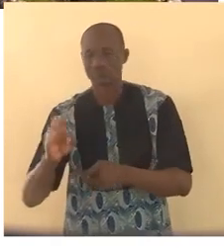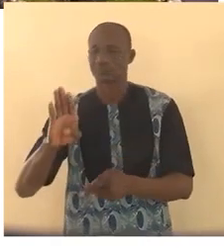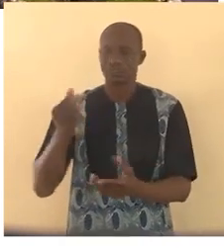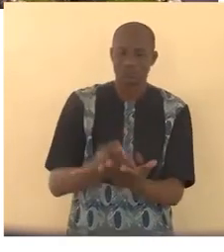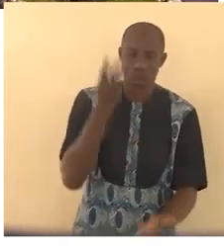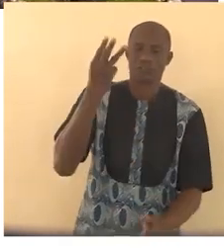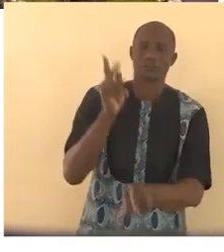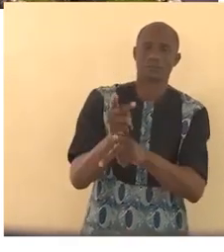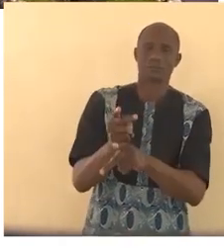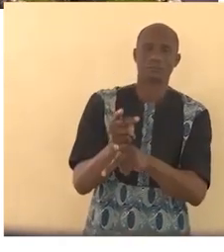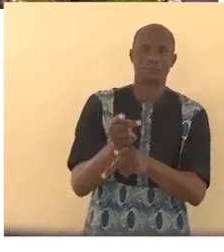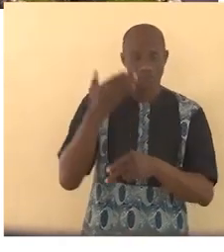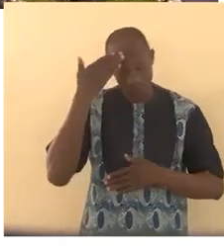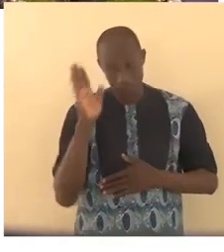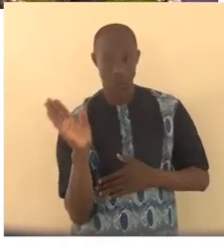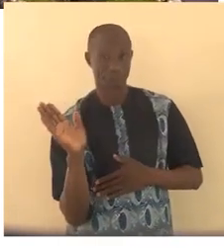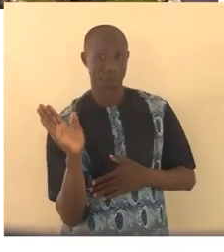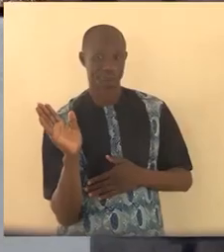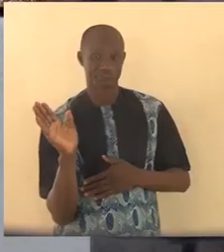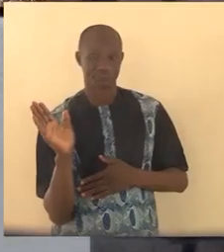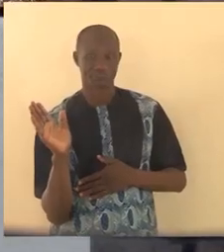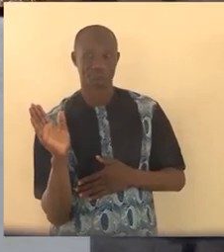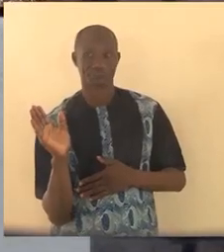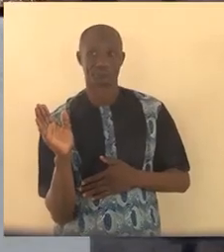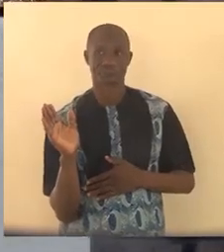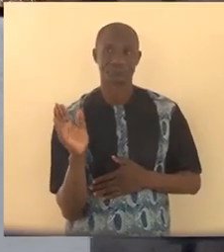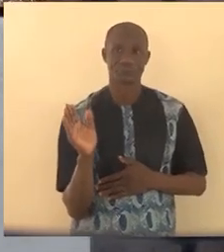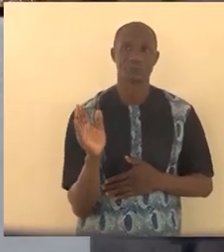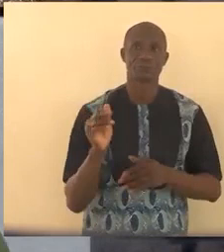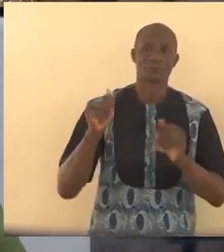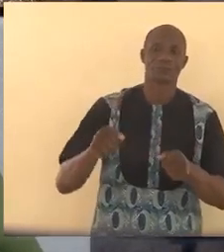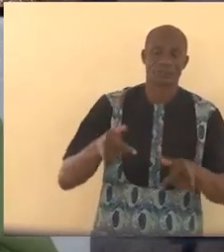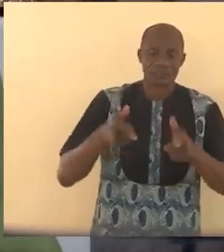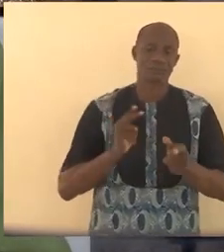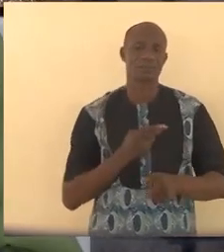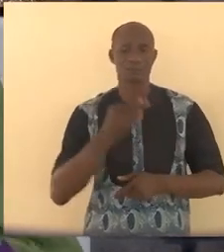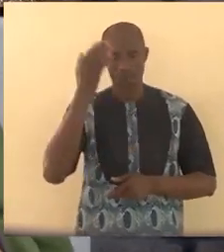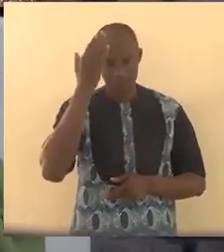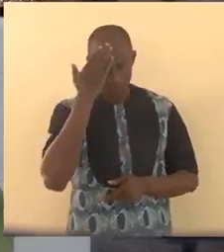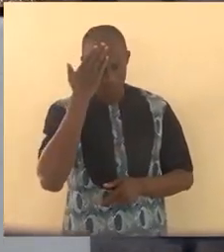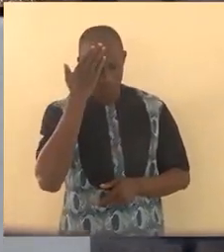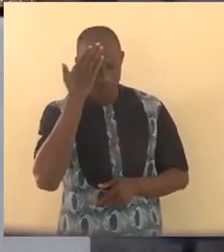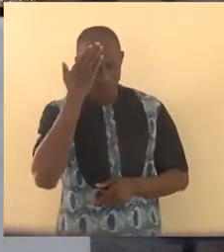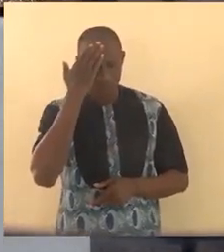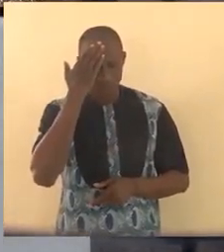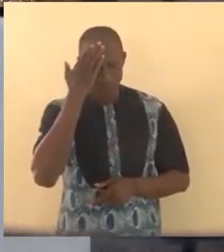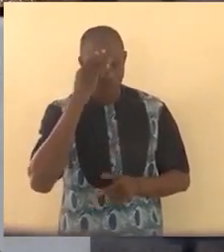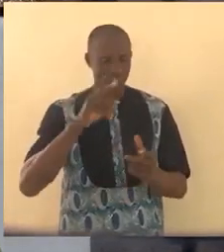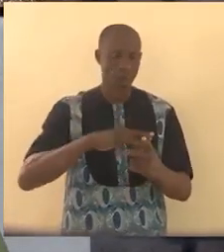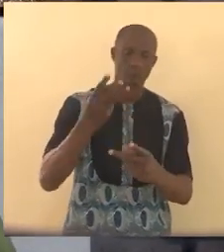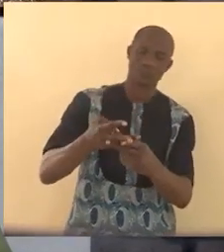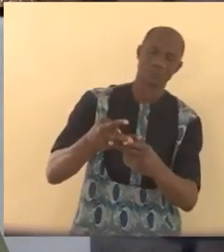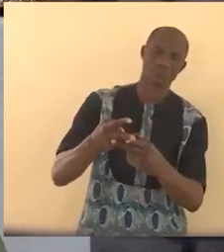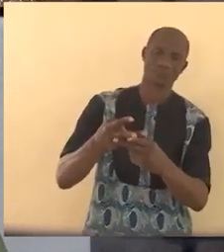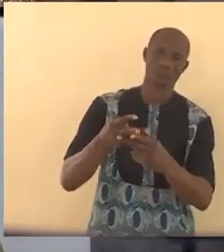left behind. I don't know. Solomon, you can let us know. And Funke, let us know.